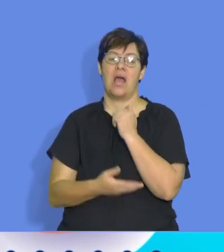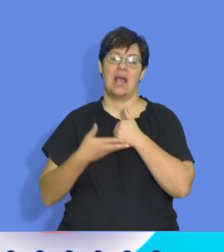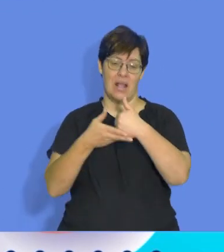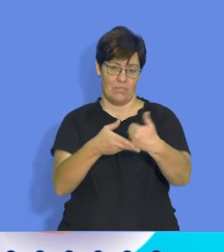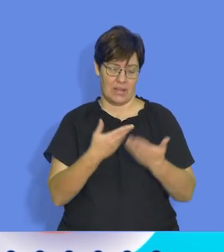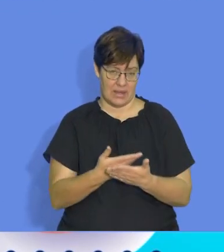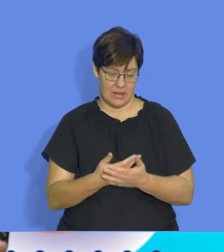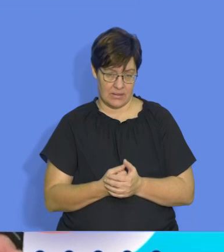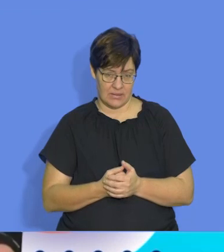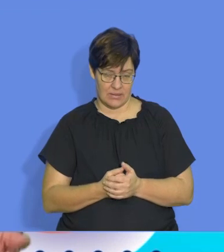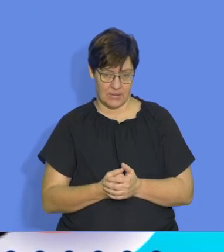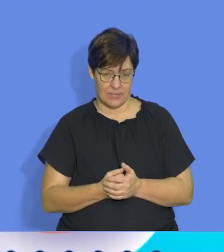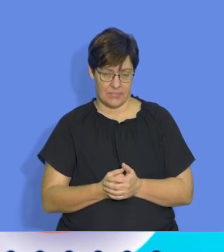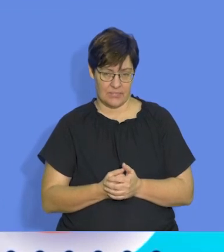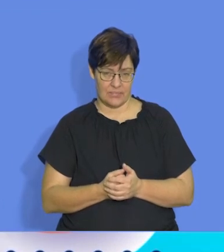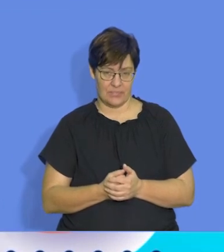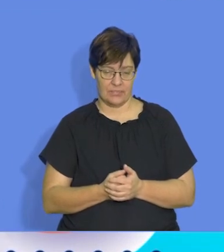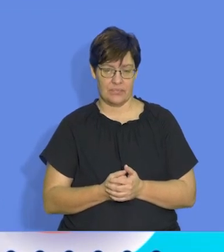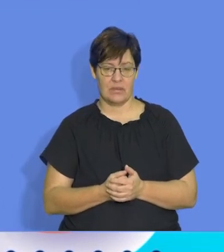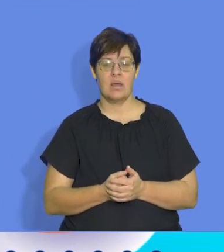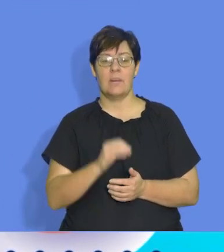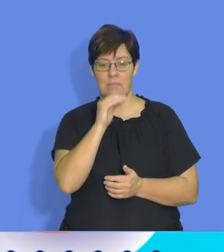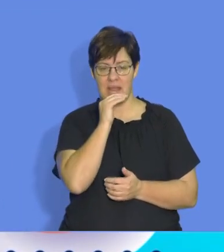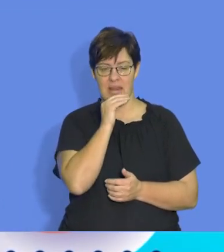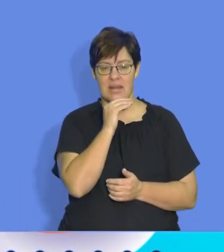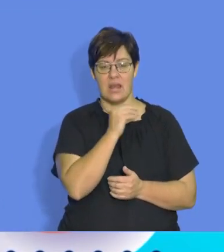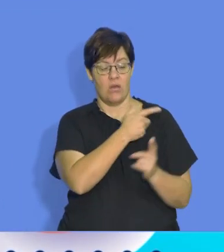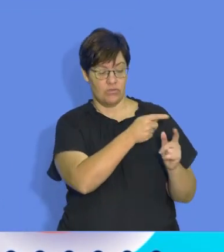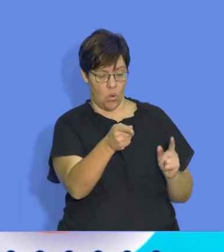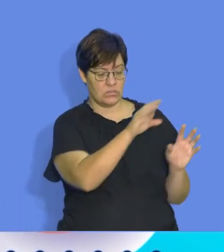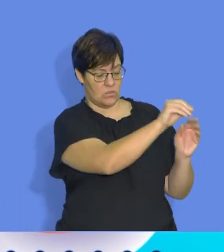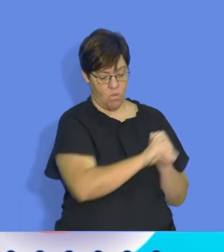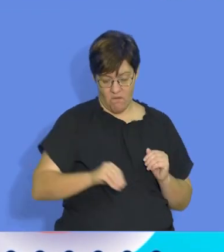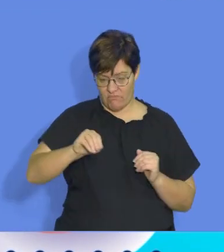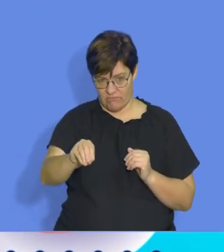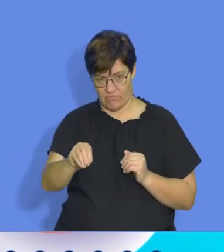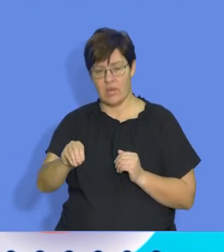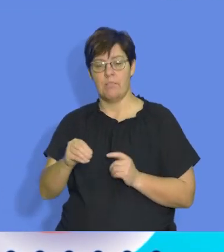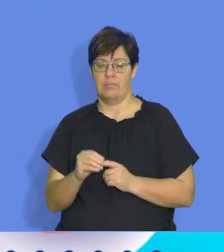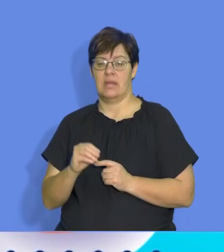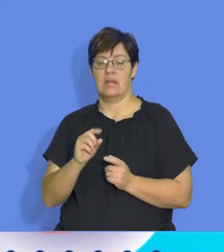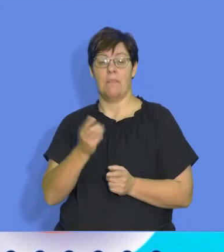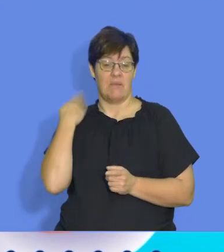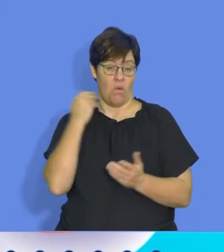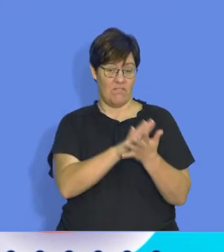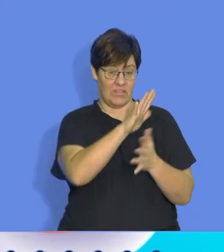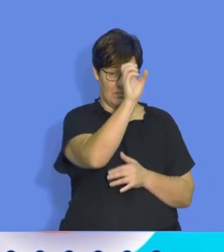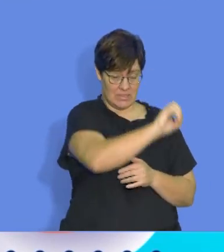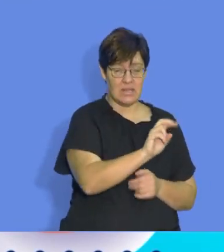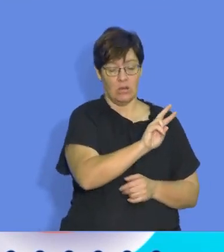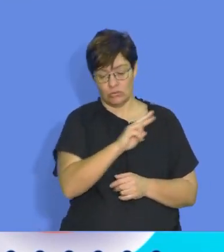communities and in our country, then clearly you can see that that is one that can change from time to